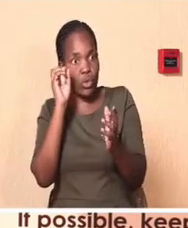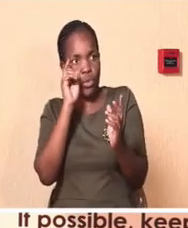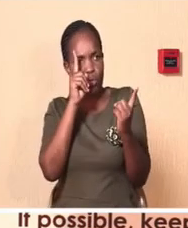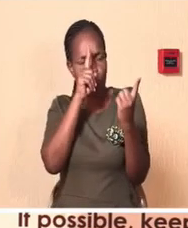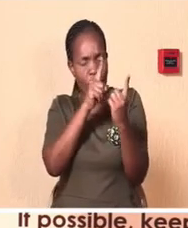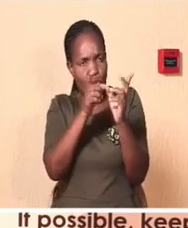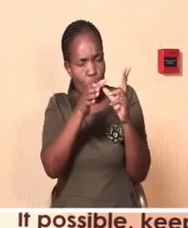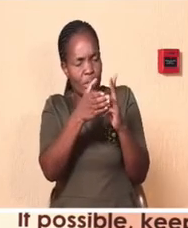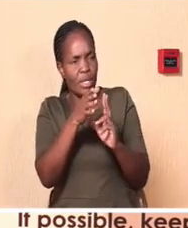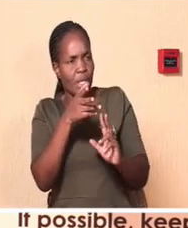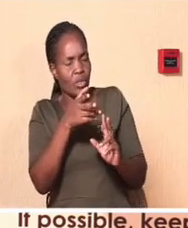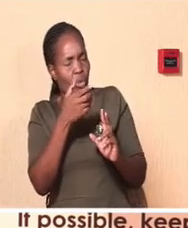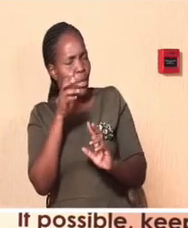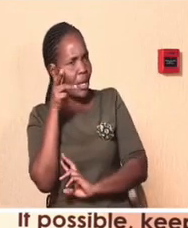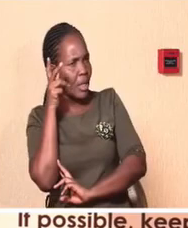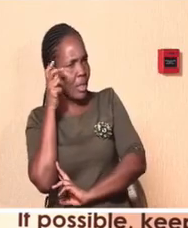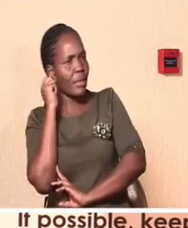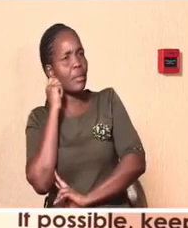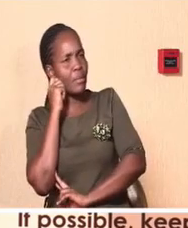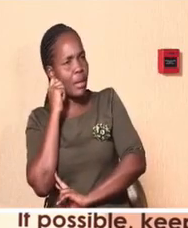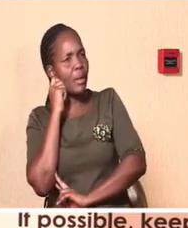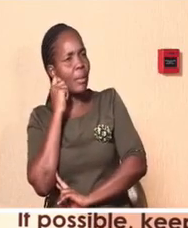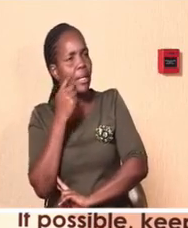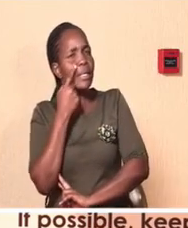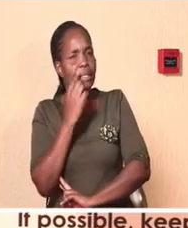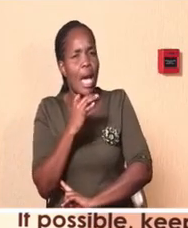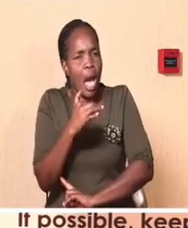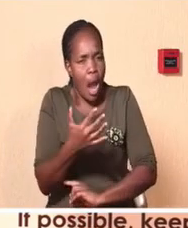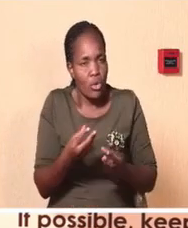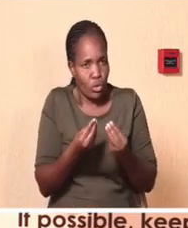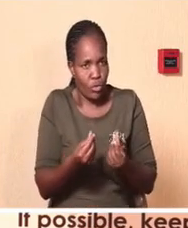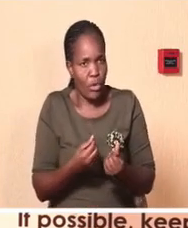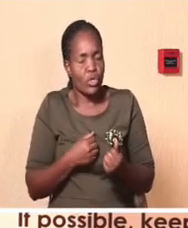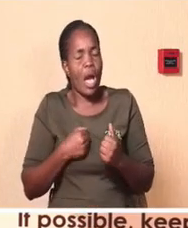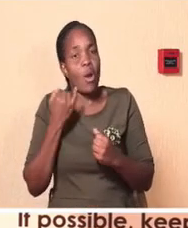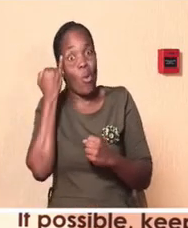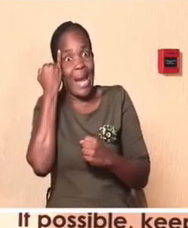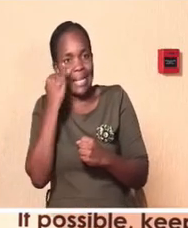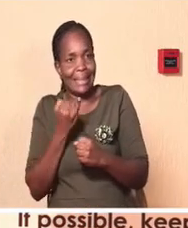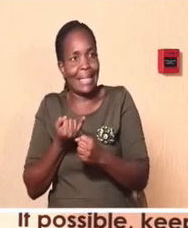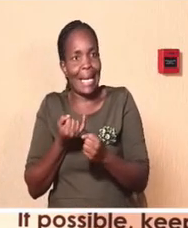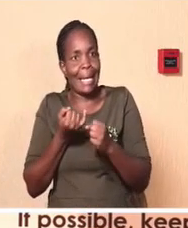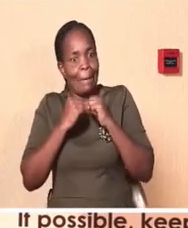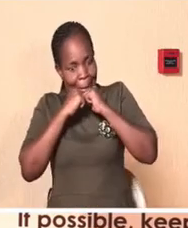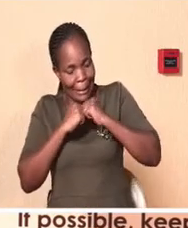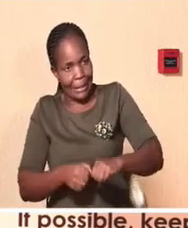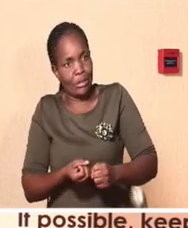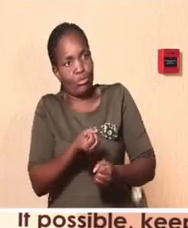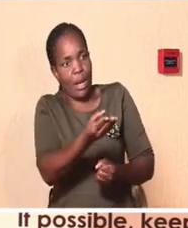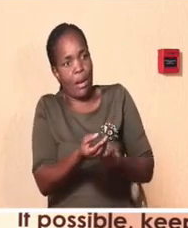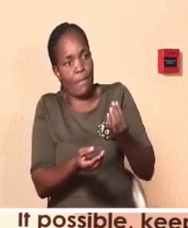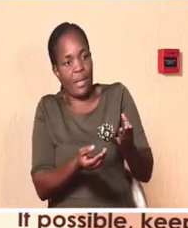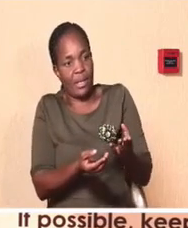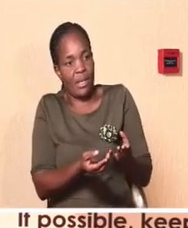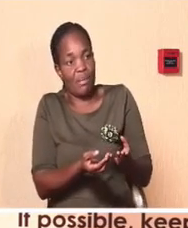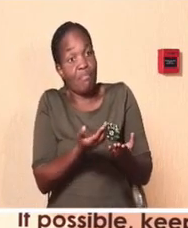find solutions with them. Because if we give them our solutions, it won't work there. So we need